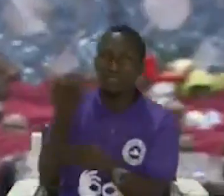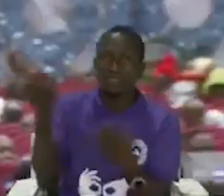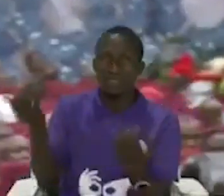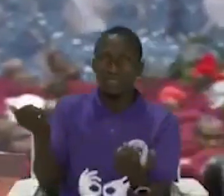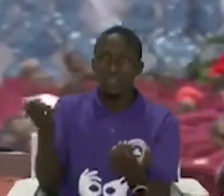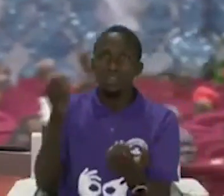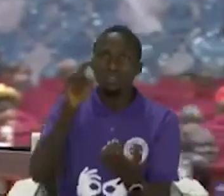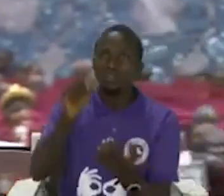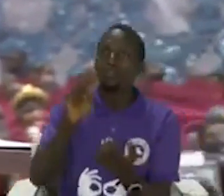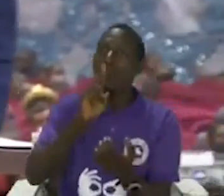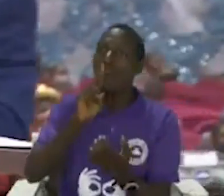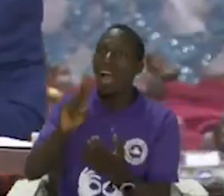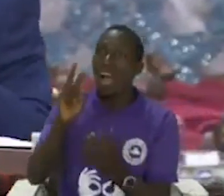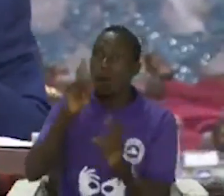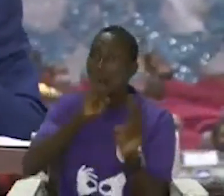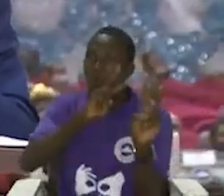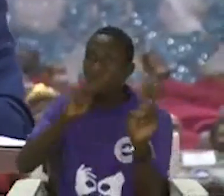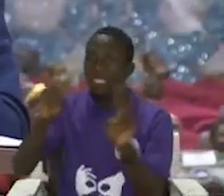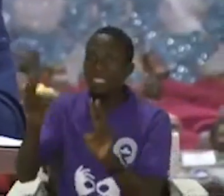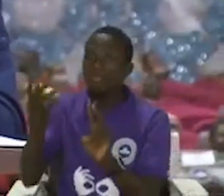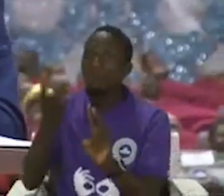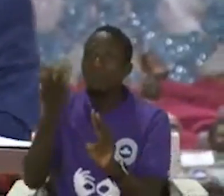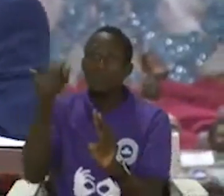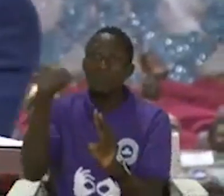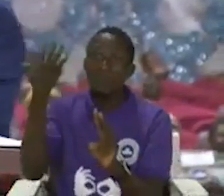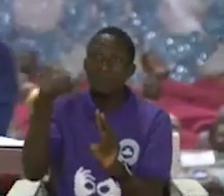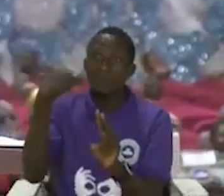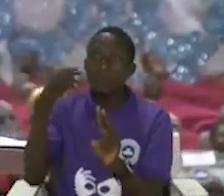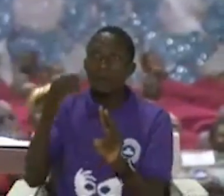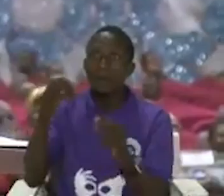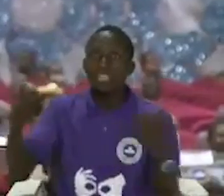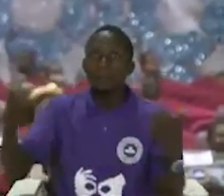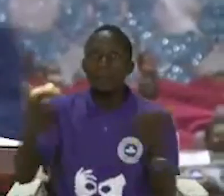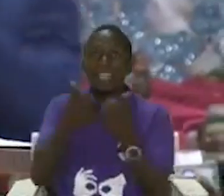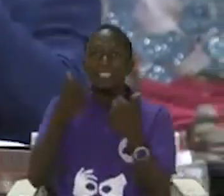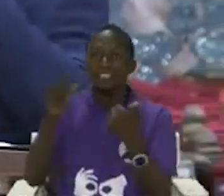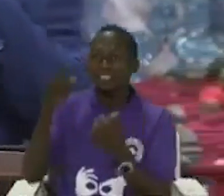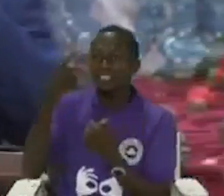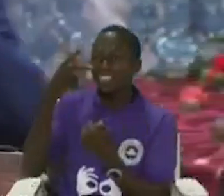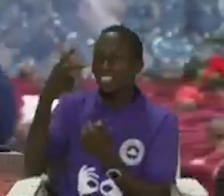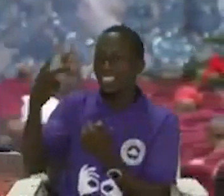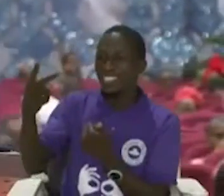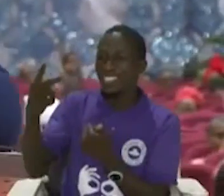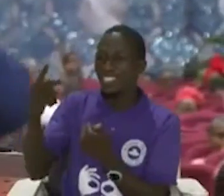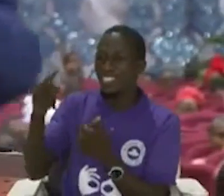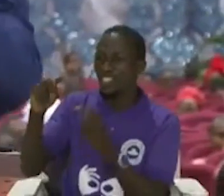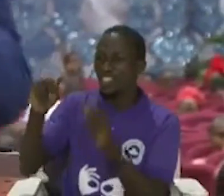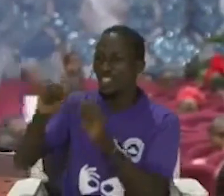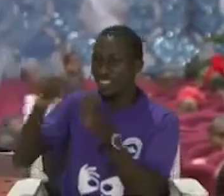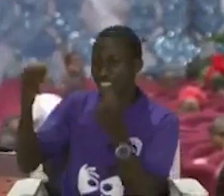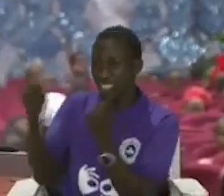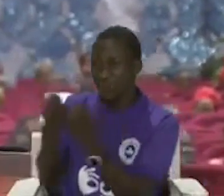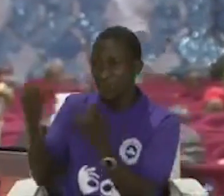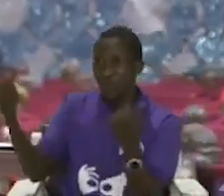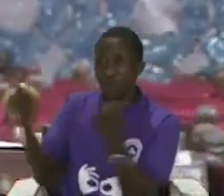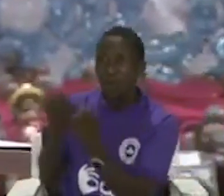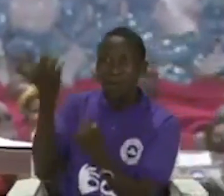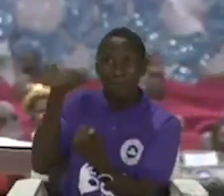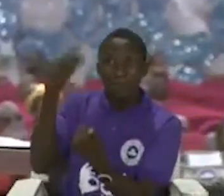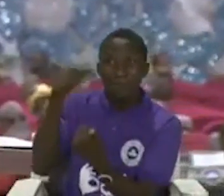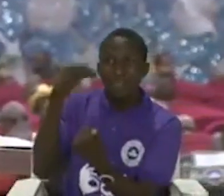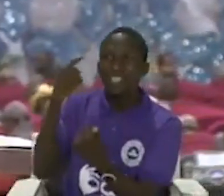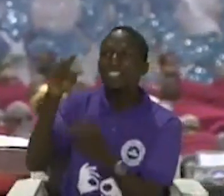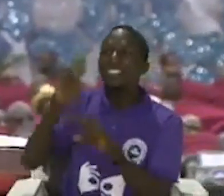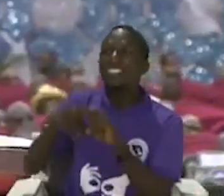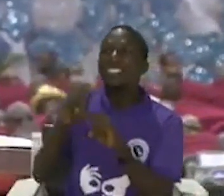are watching highlight match. And you see your team that has won the match already. When you sit down there, adrenaline is